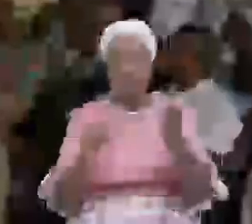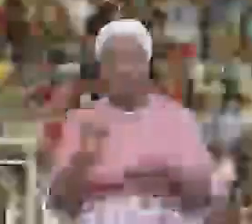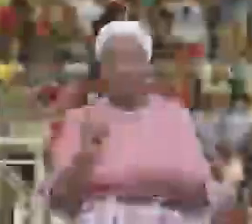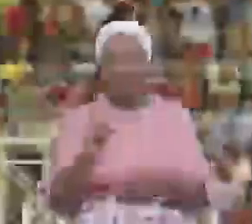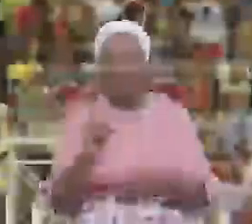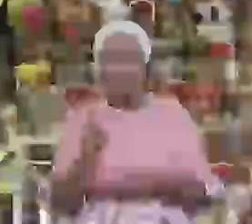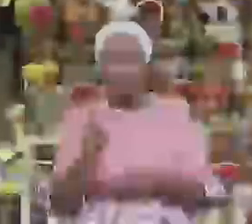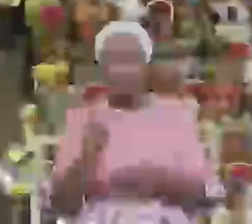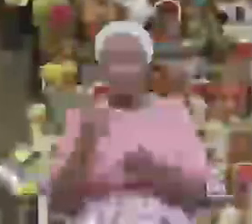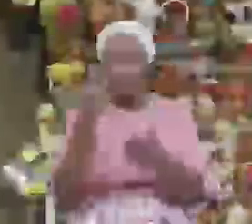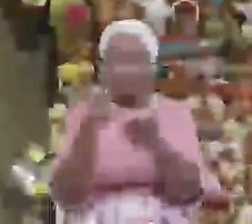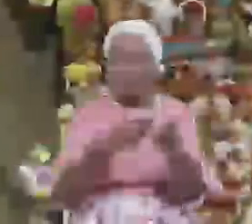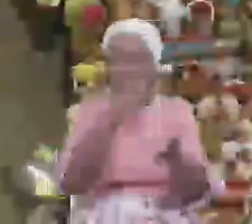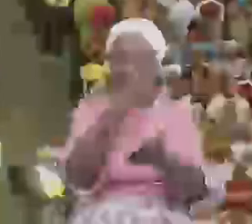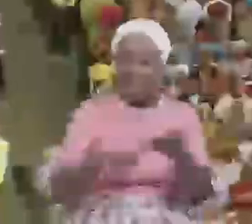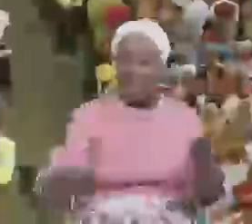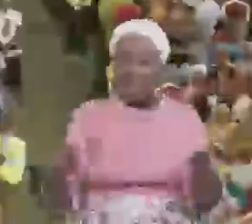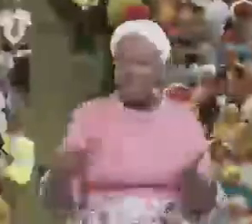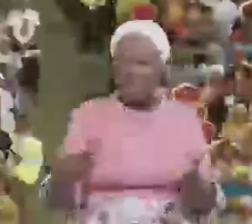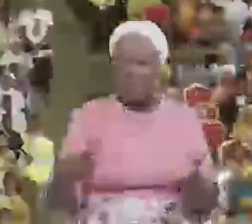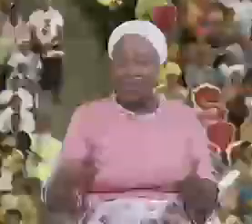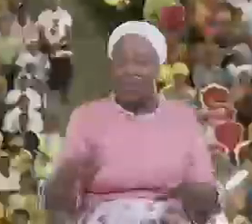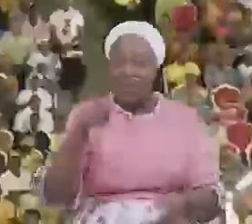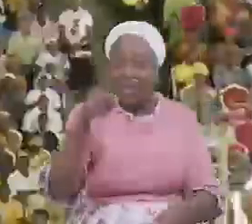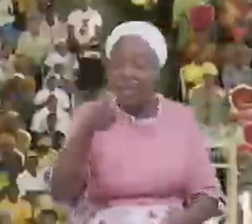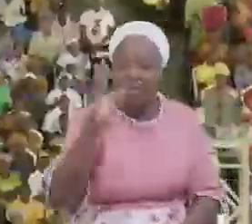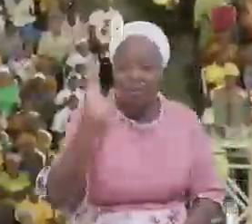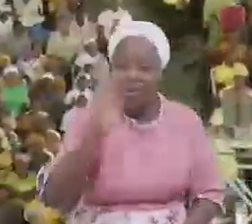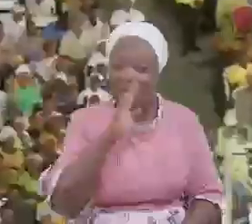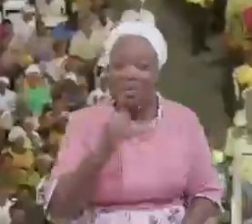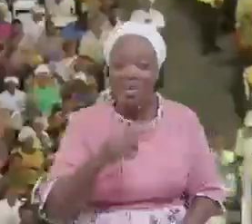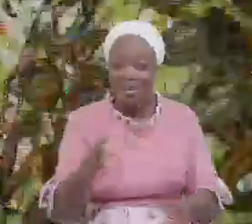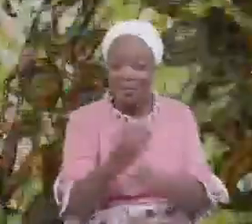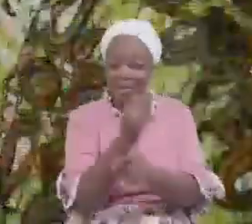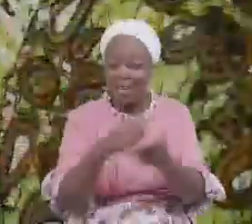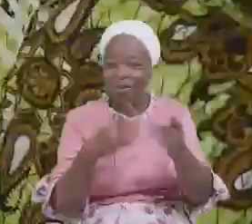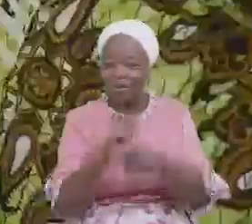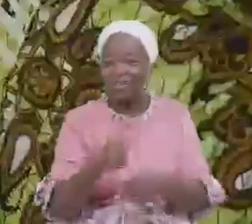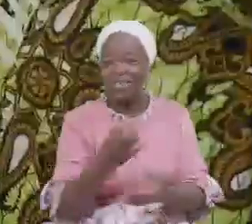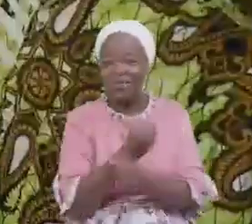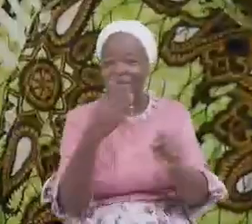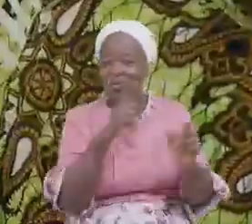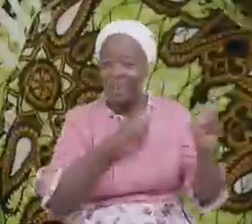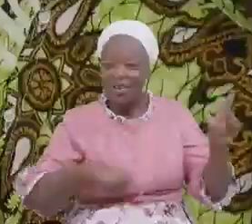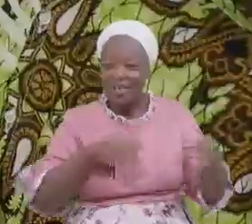criticizing, you'll be a partaker of the salvation of God.